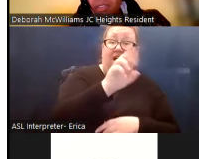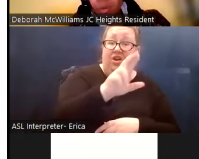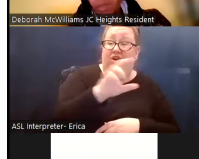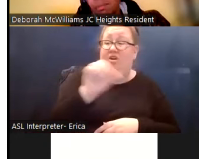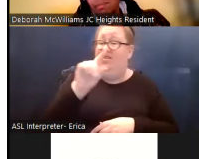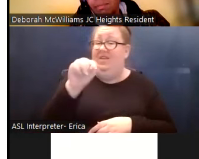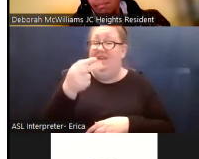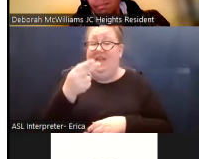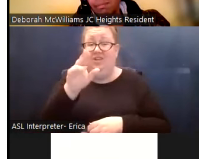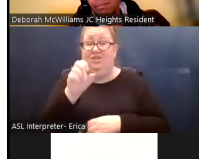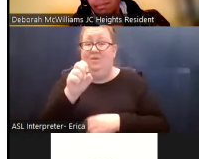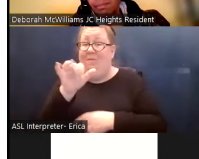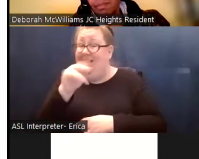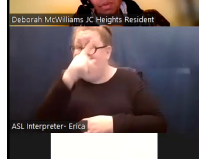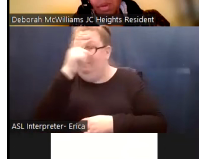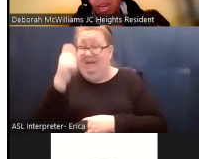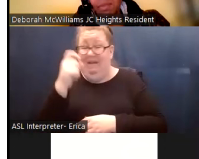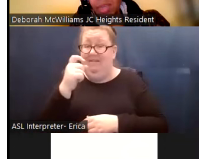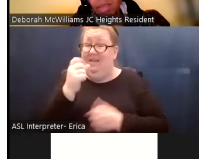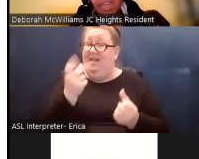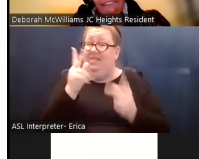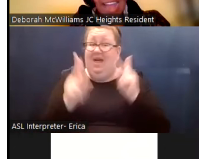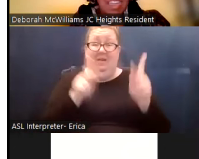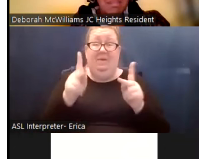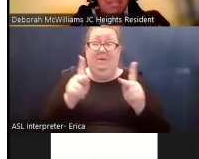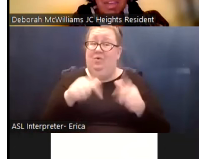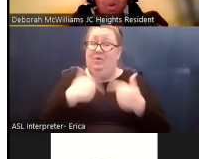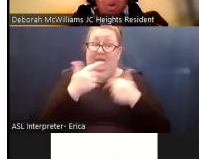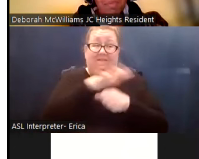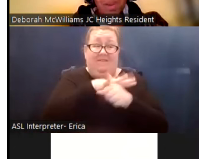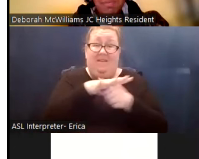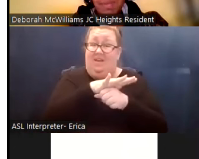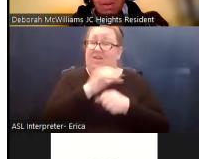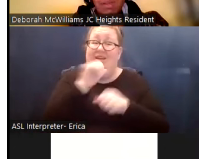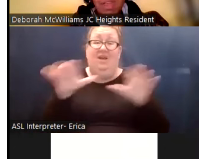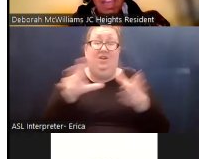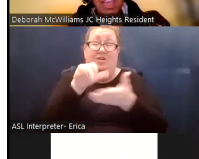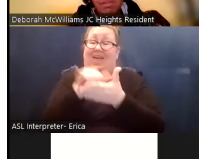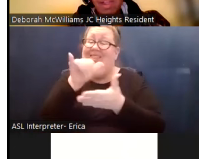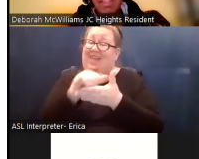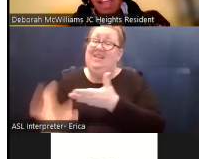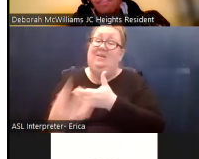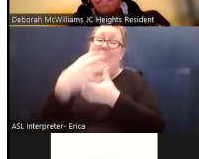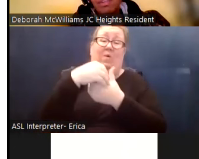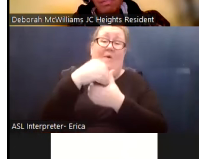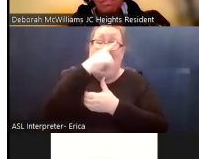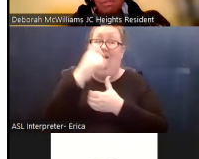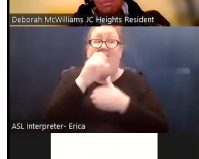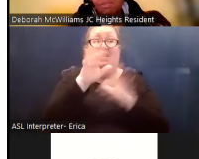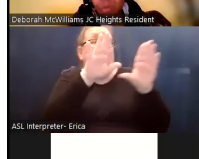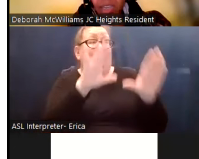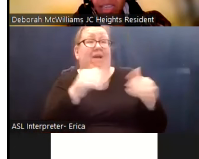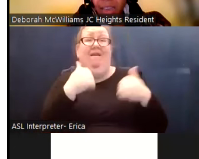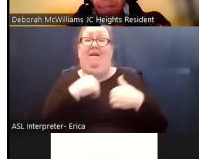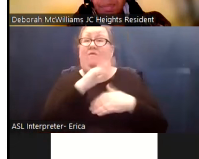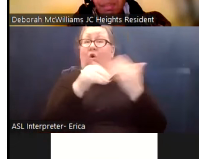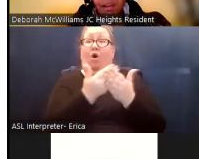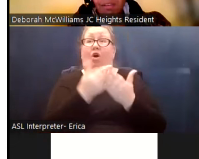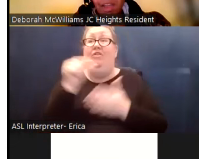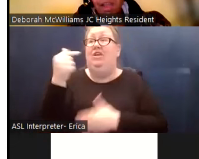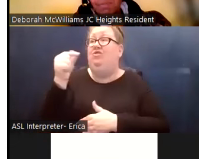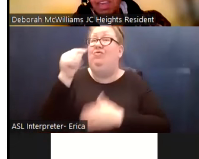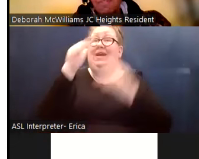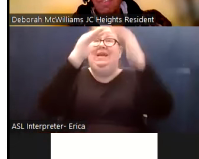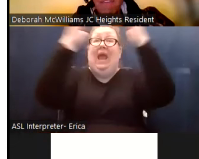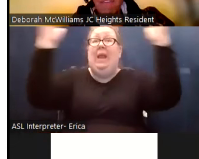not going to do it for whatever reason. And that needs to be incorporated, because it's great to have all this green canopy